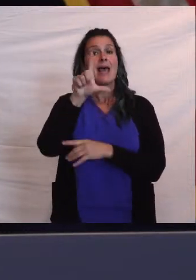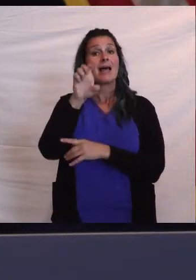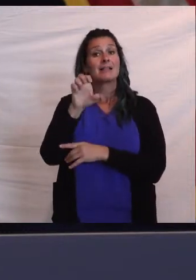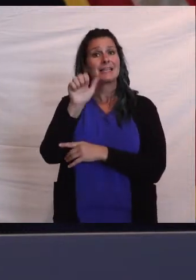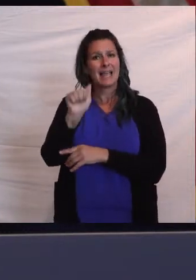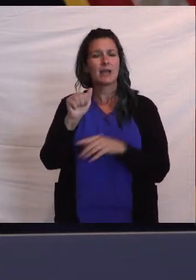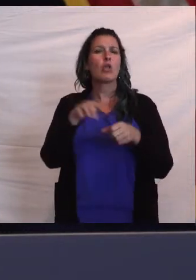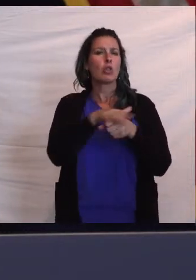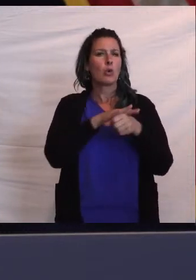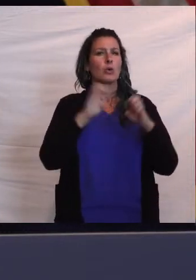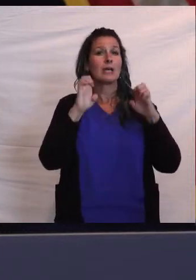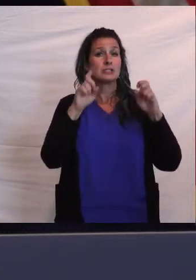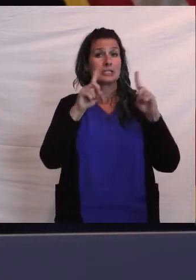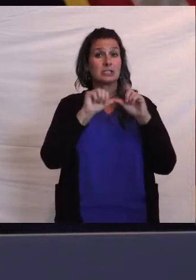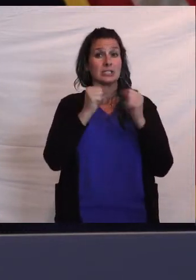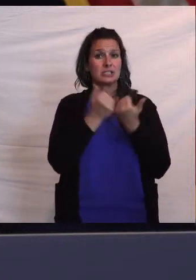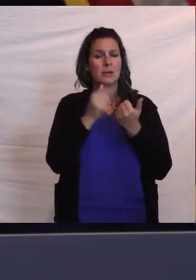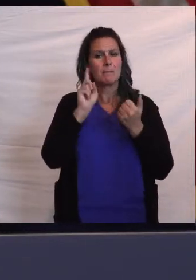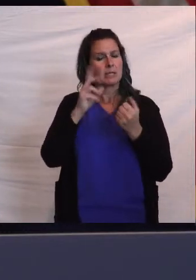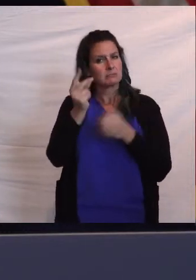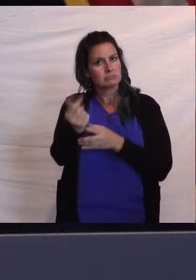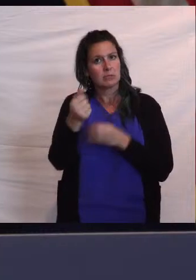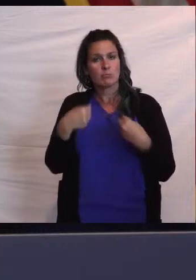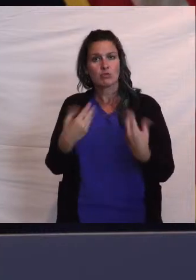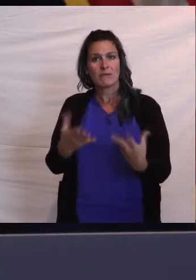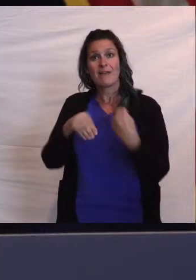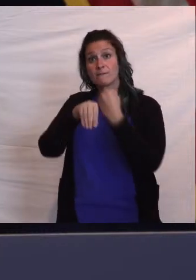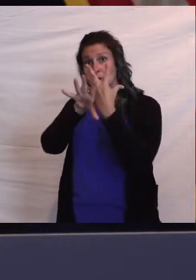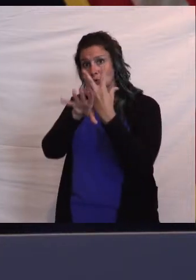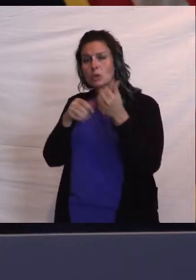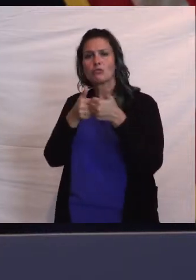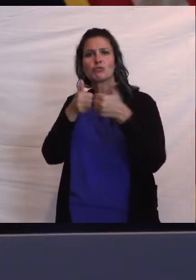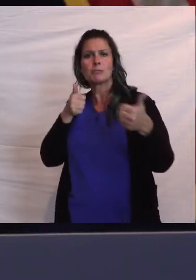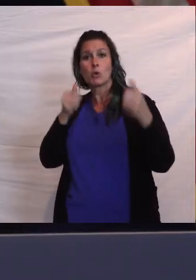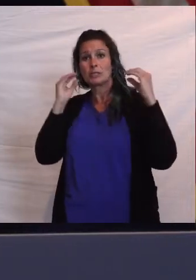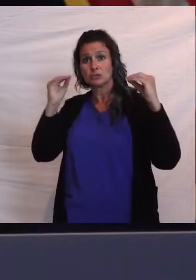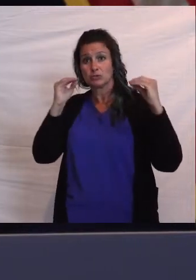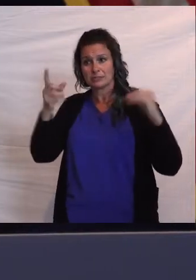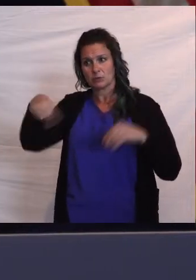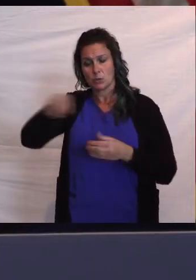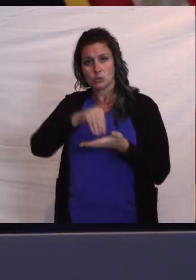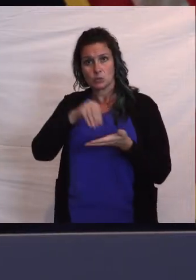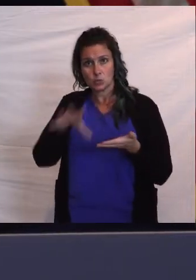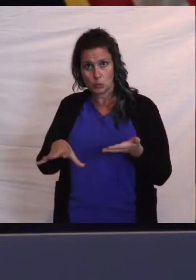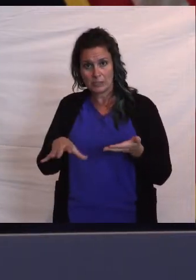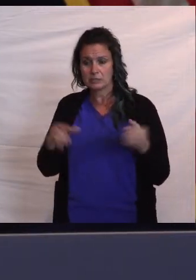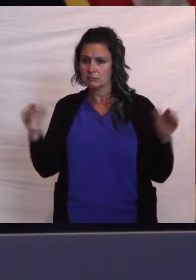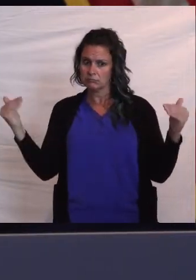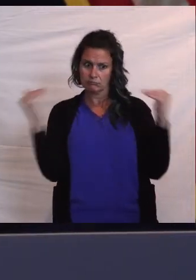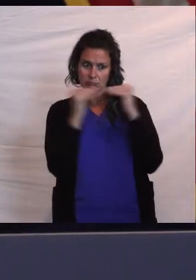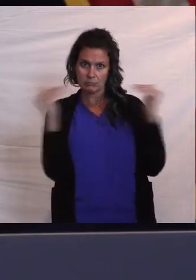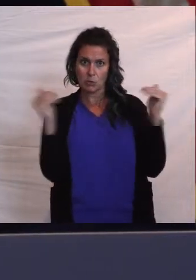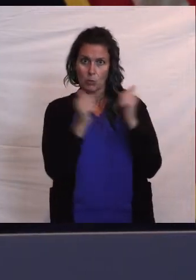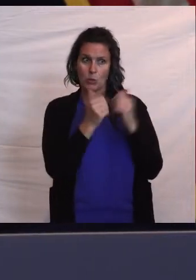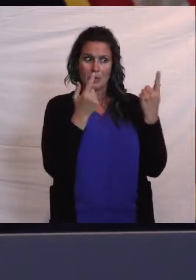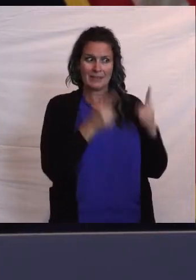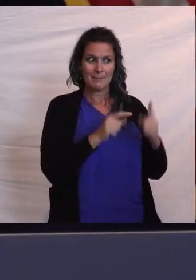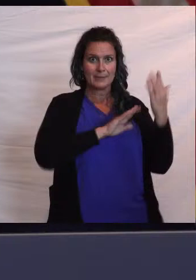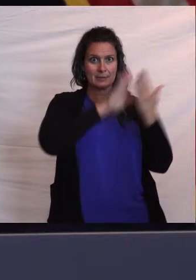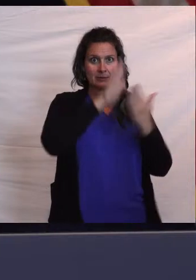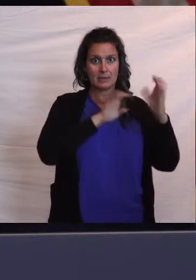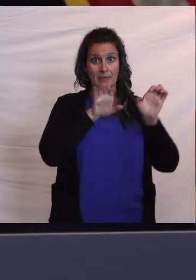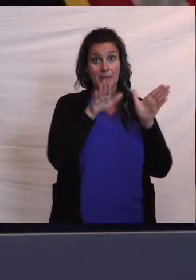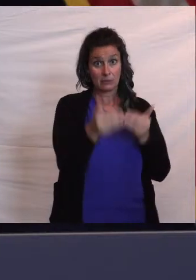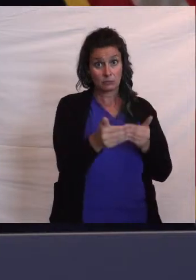to immediately provide virtual or remote instruction to those students commensurate with in-person